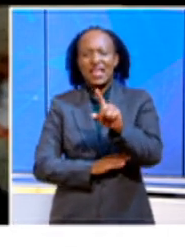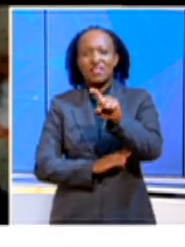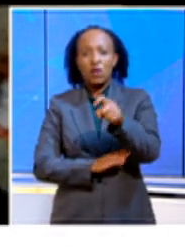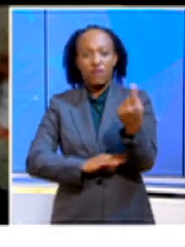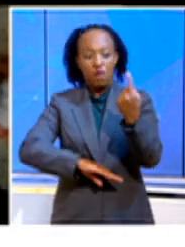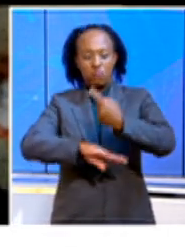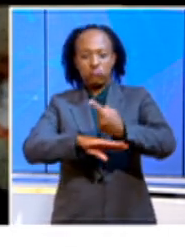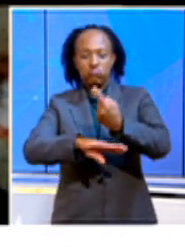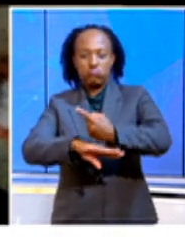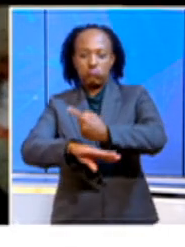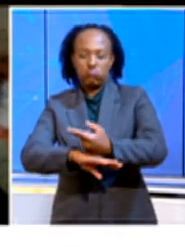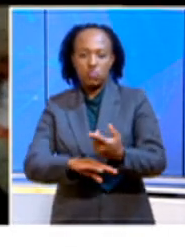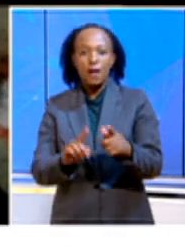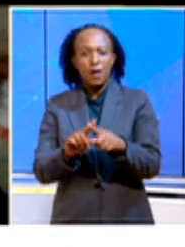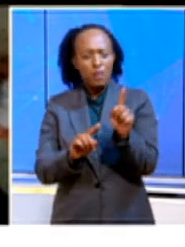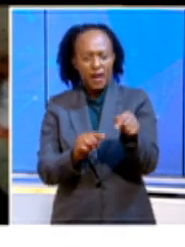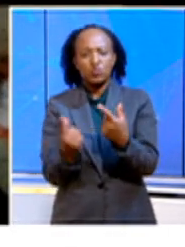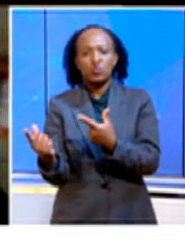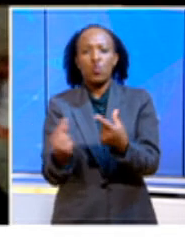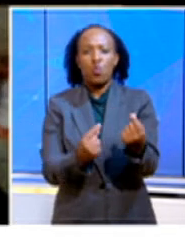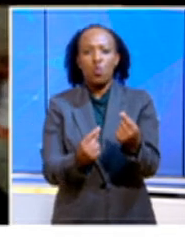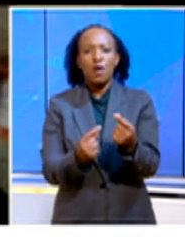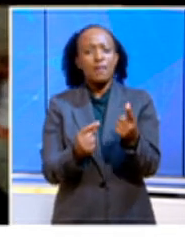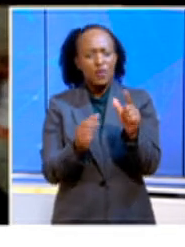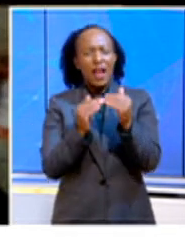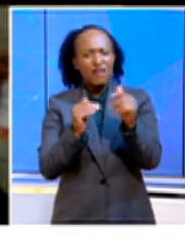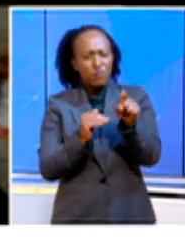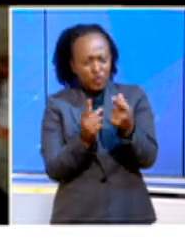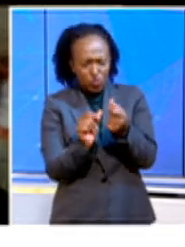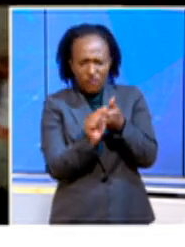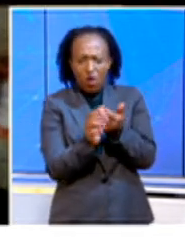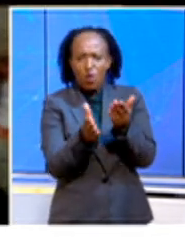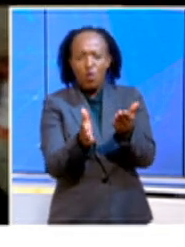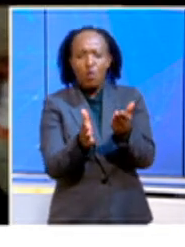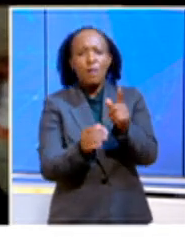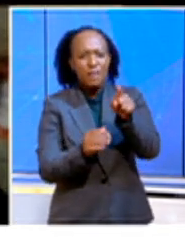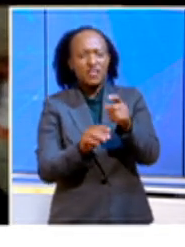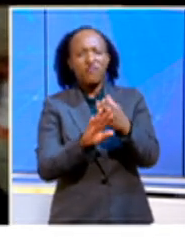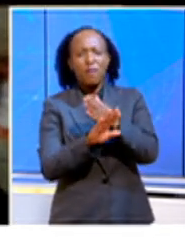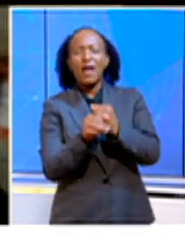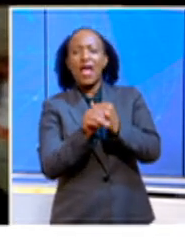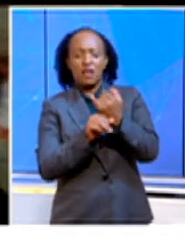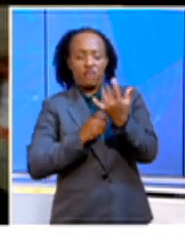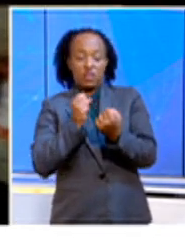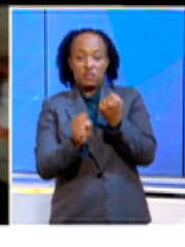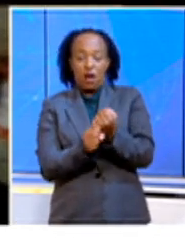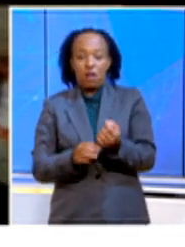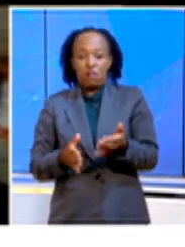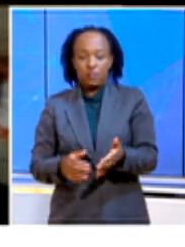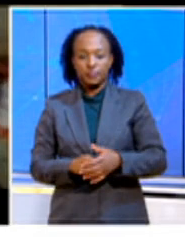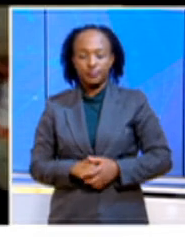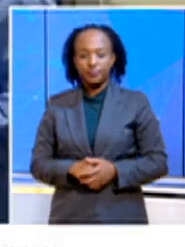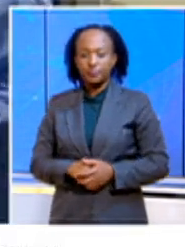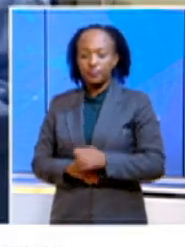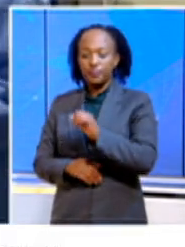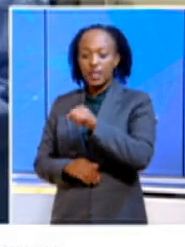more per day. And we should go for that. That's the kind of level we should be at, and we should have been at from earlier in the year. Yeah, you are